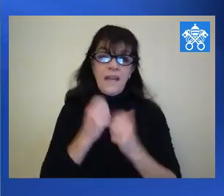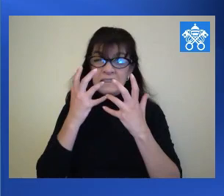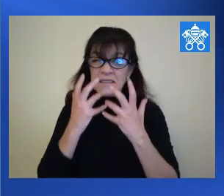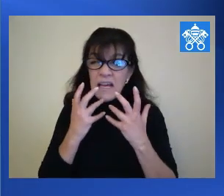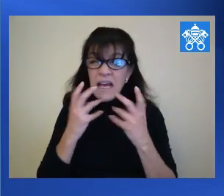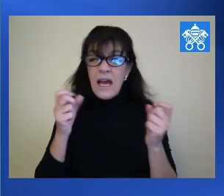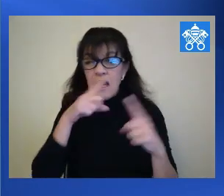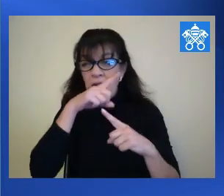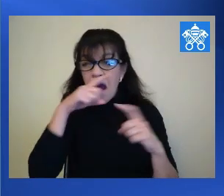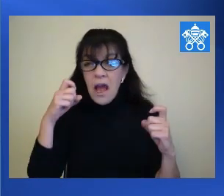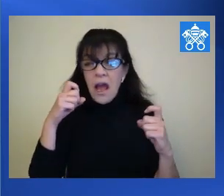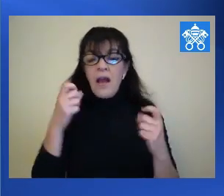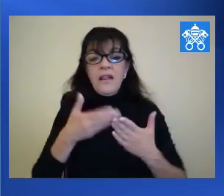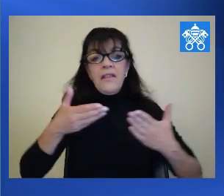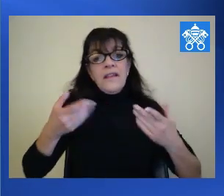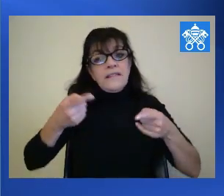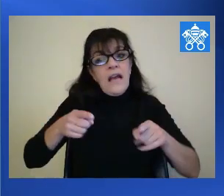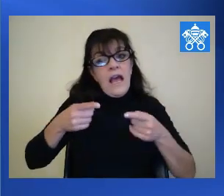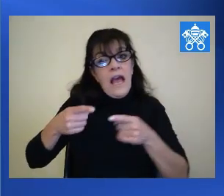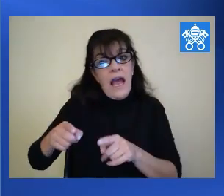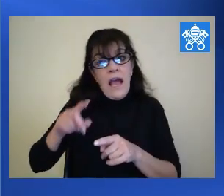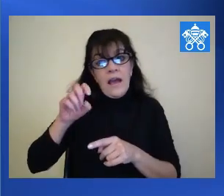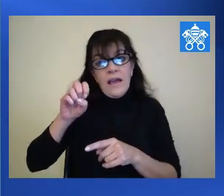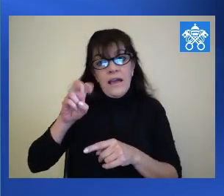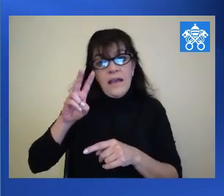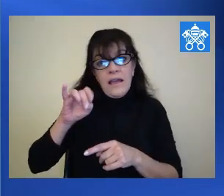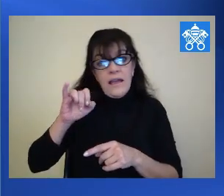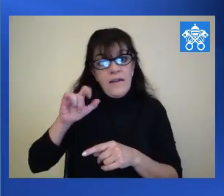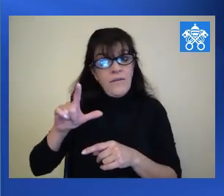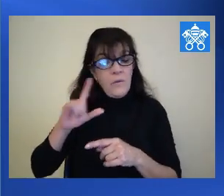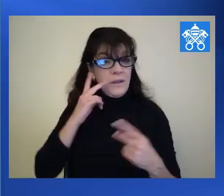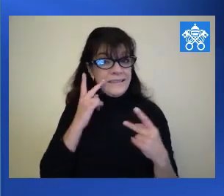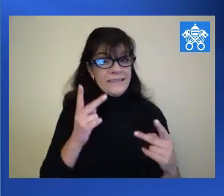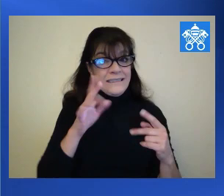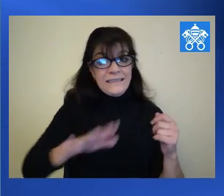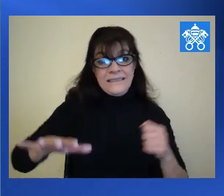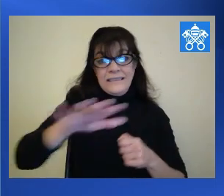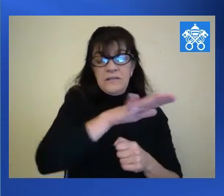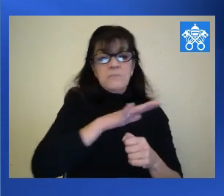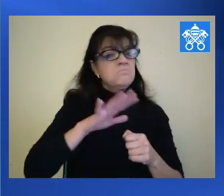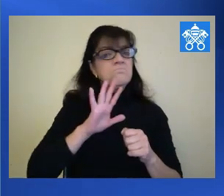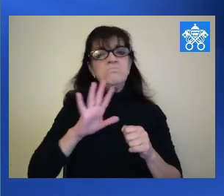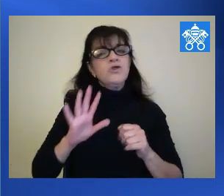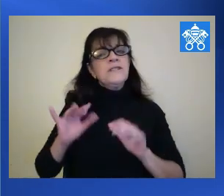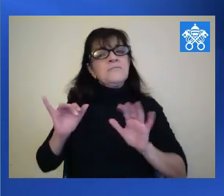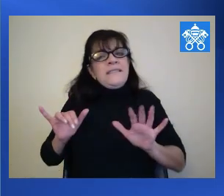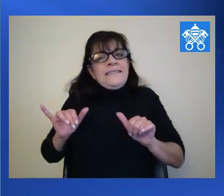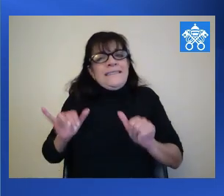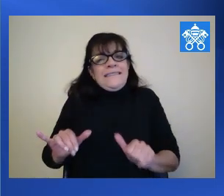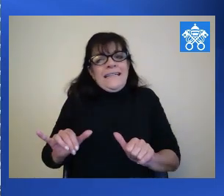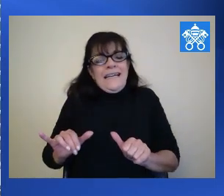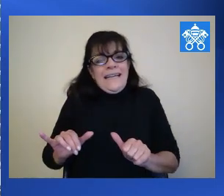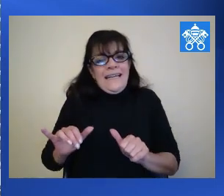in the sad and ugly events of life, not even in the evil we see around us, because we remain grounded in the